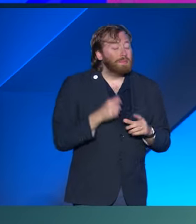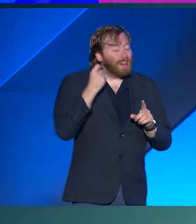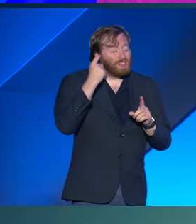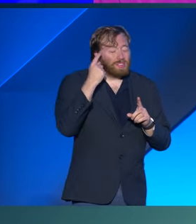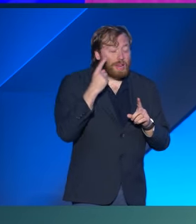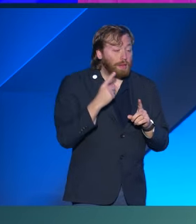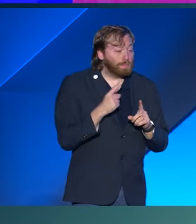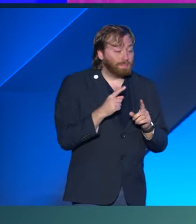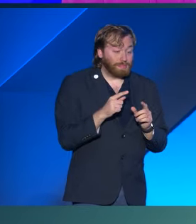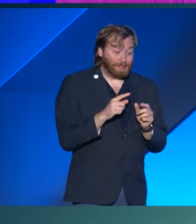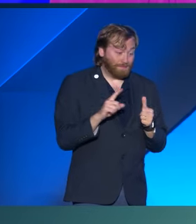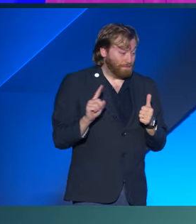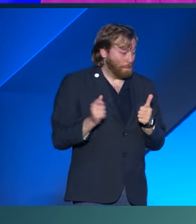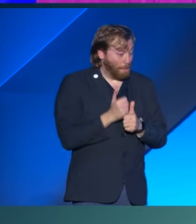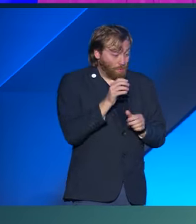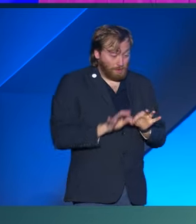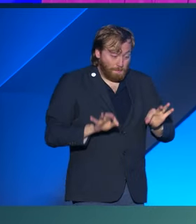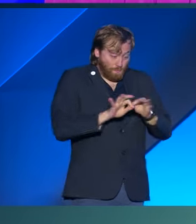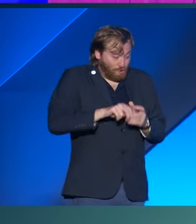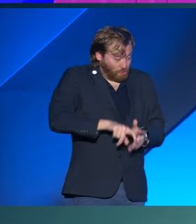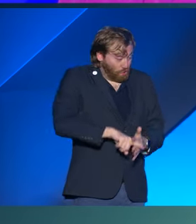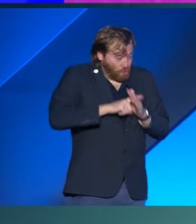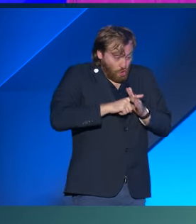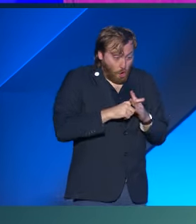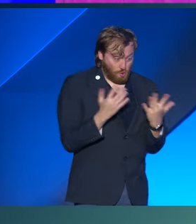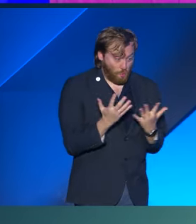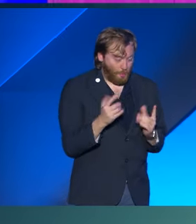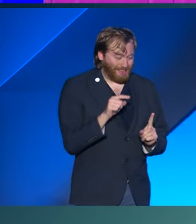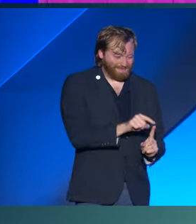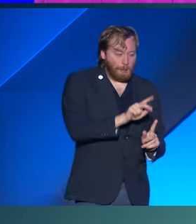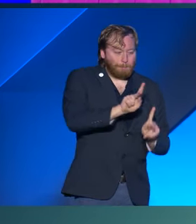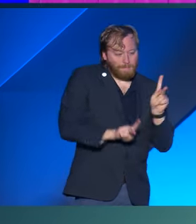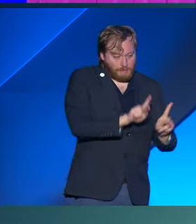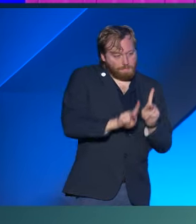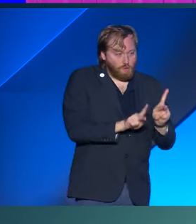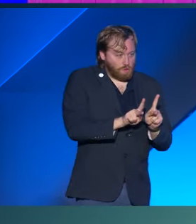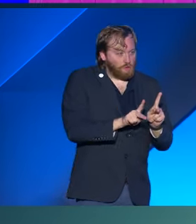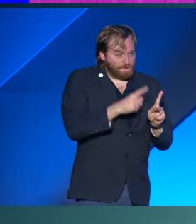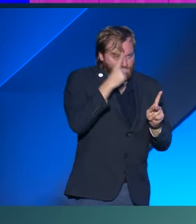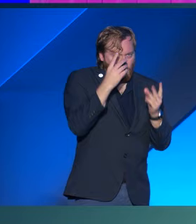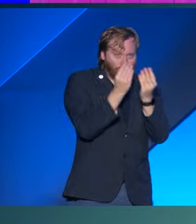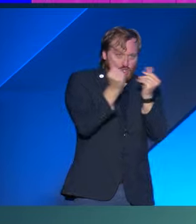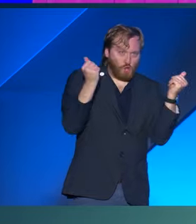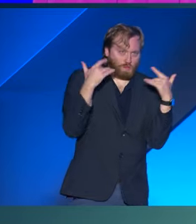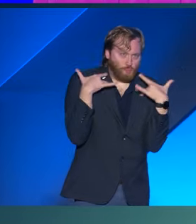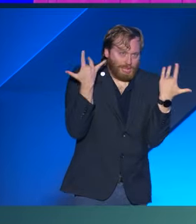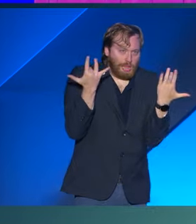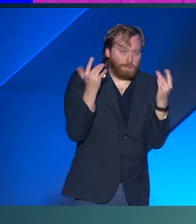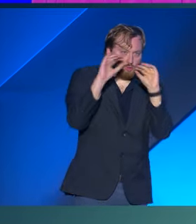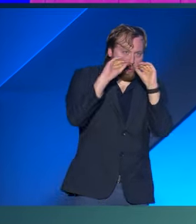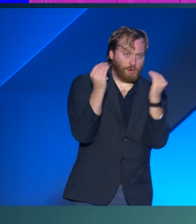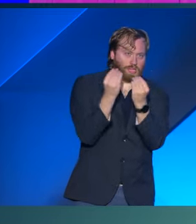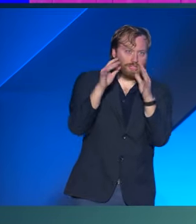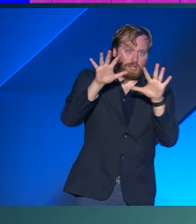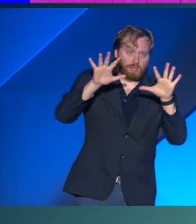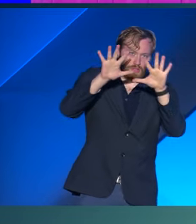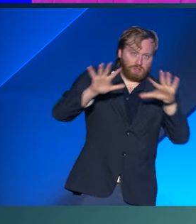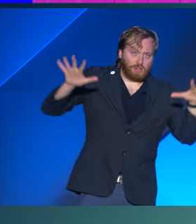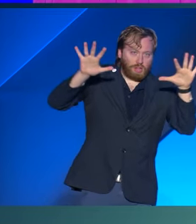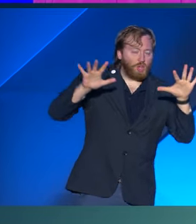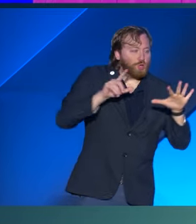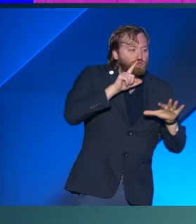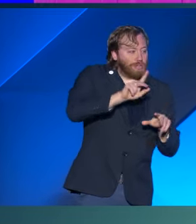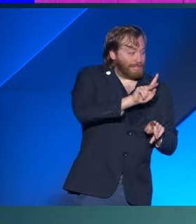starting point when attempting to solve where you are as an organization. It's people over